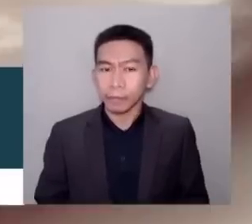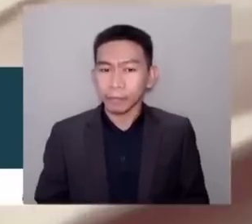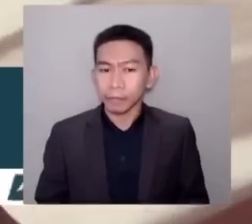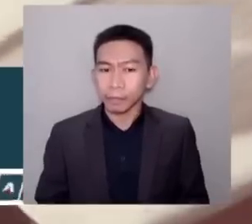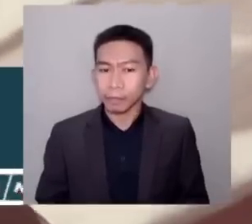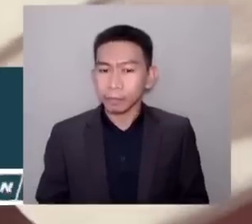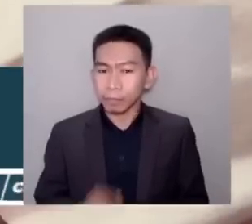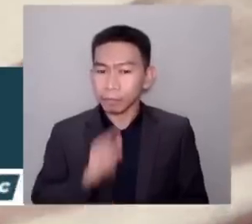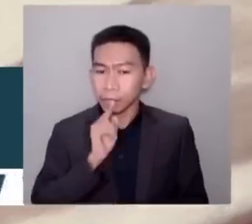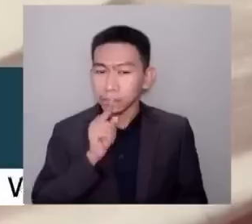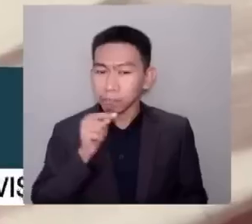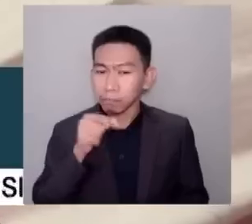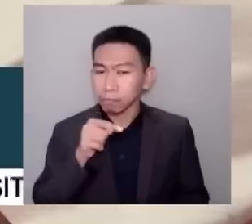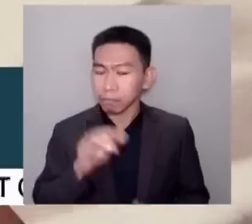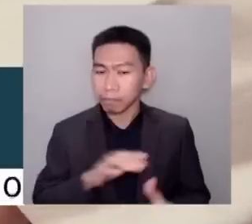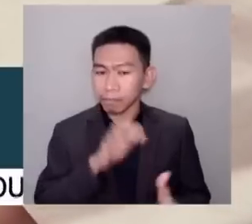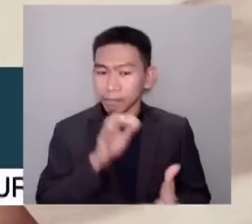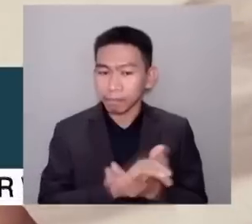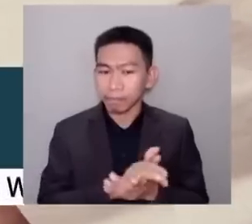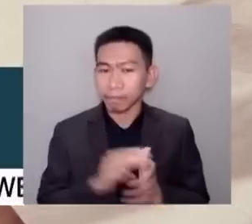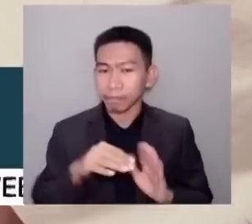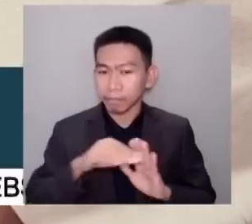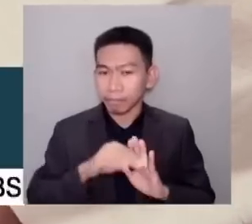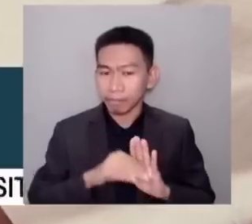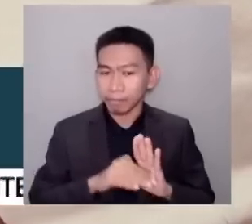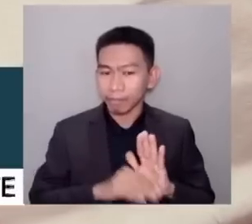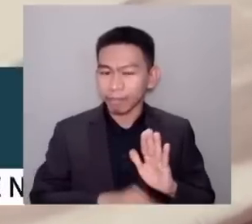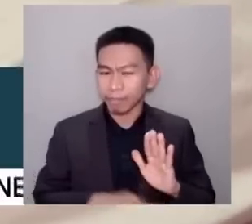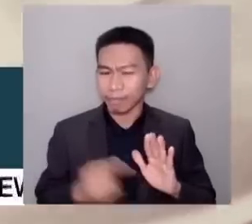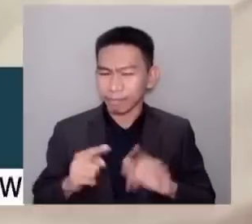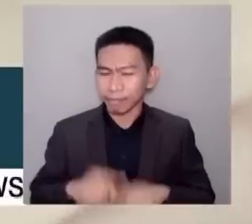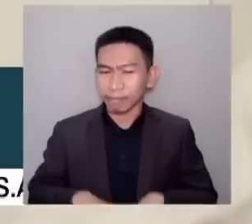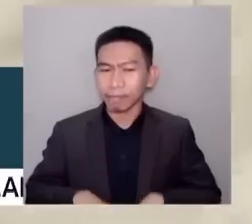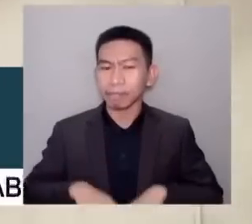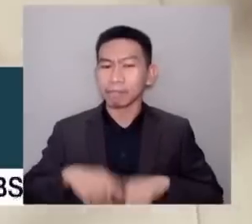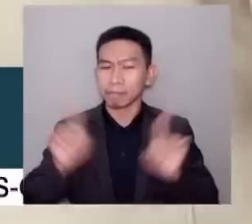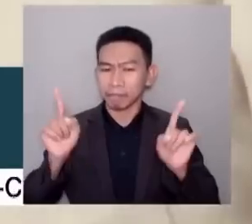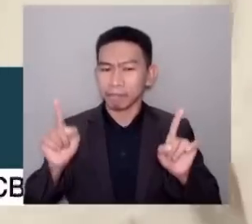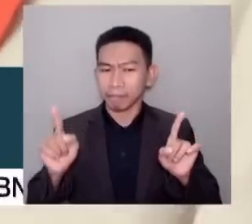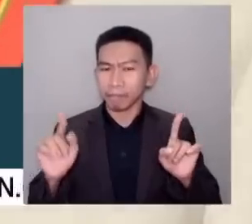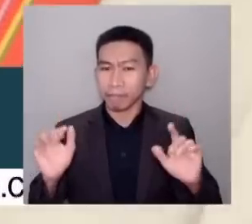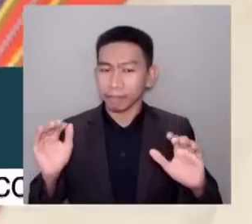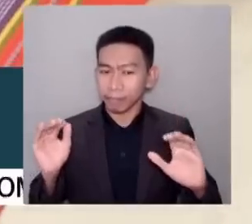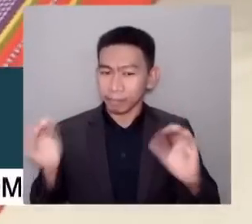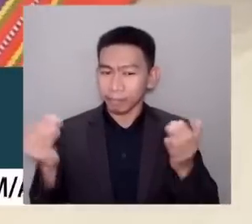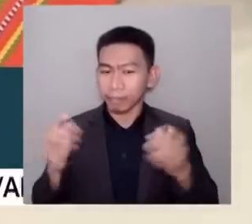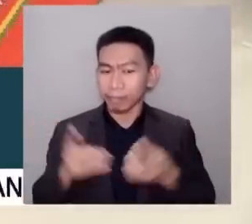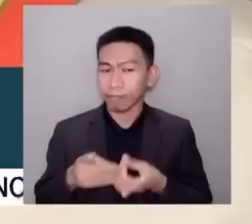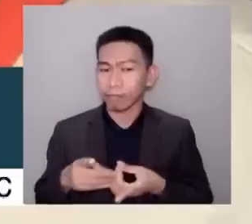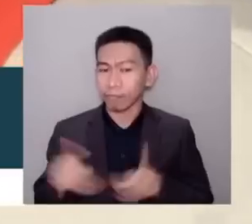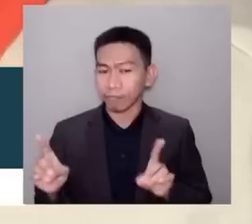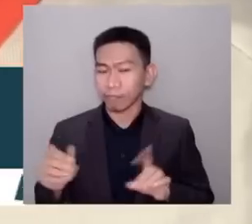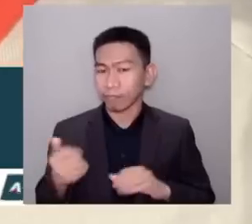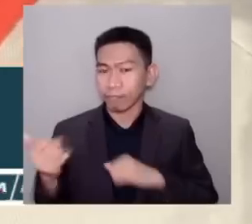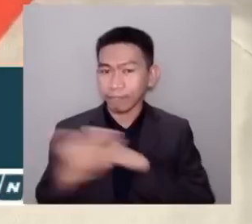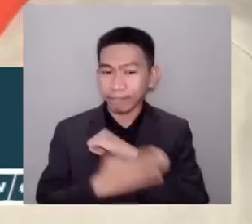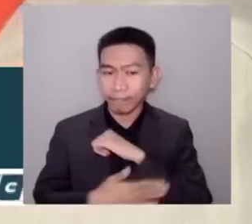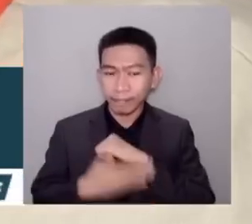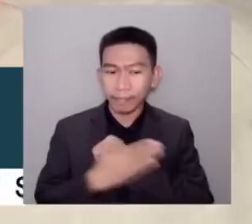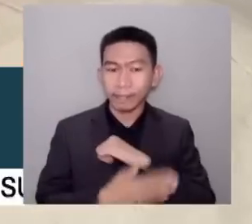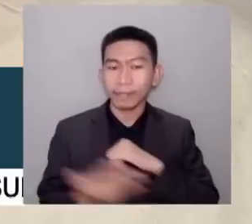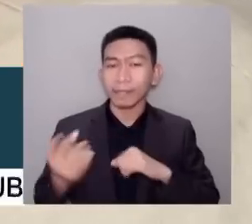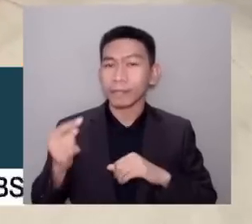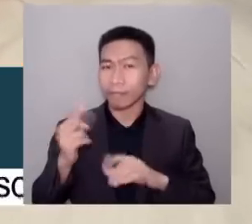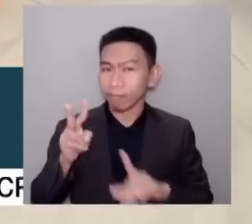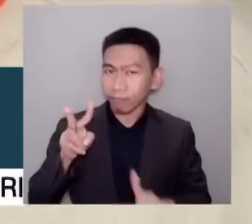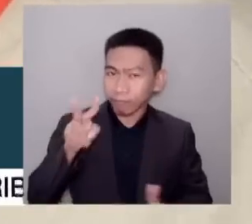when a spouse obtained a divorce abroad, when a spouse is presumed dead, when convicted of the Anti-Violence Against